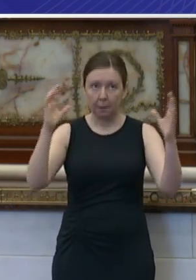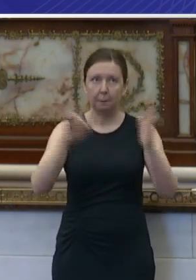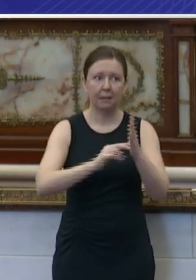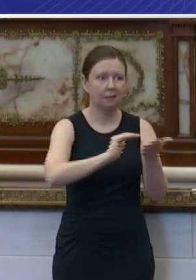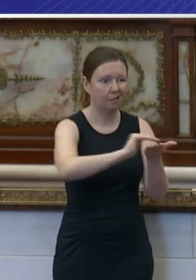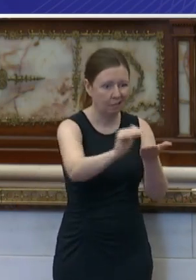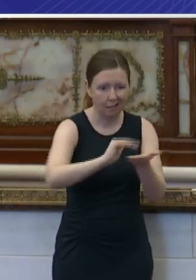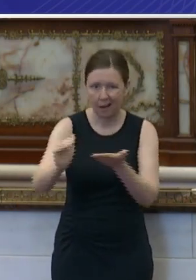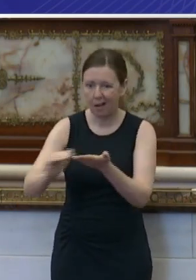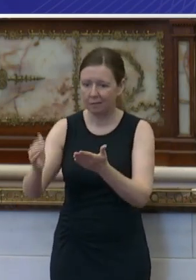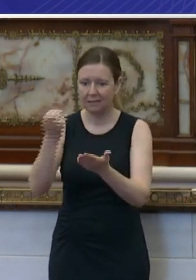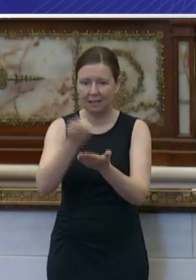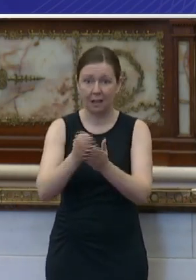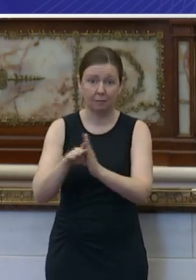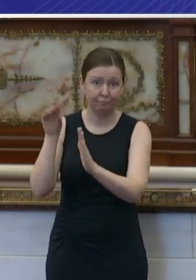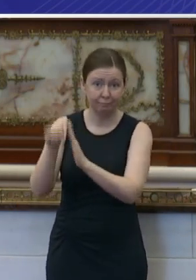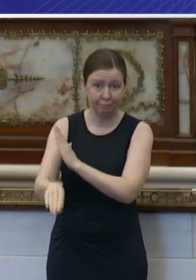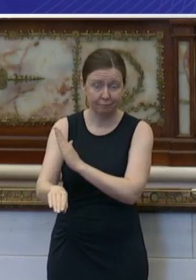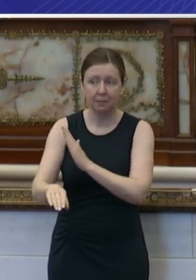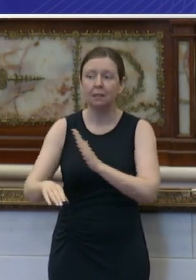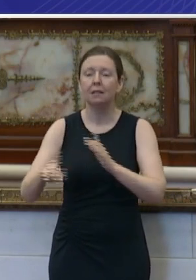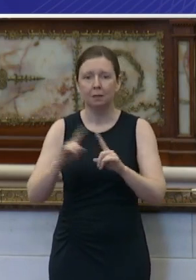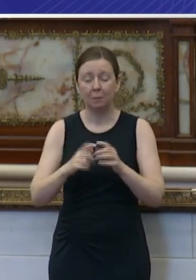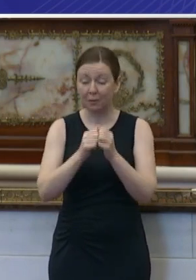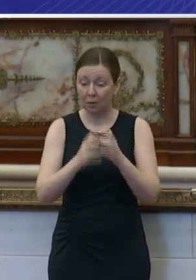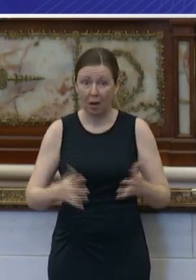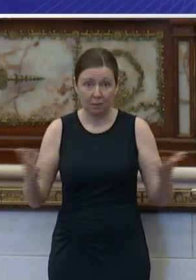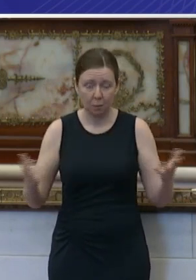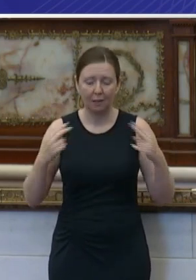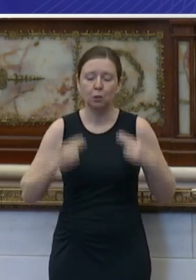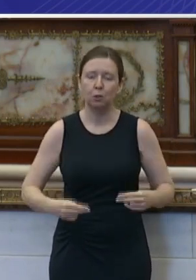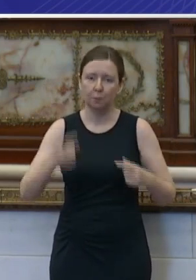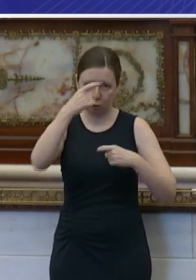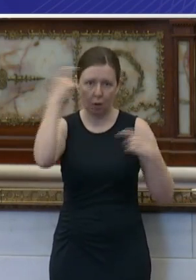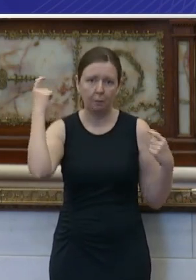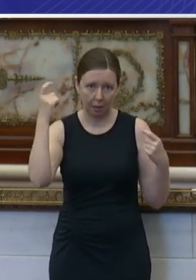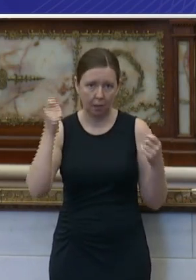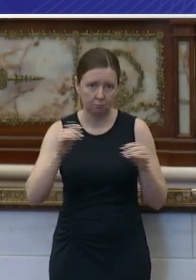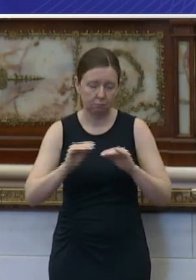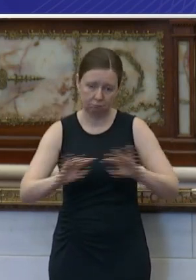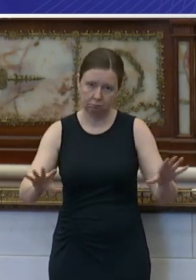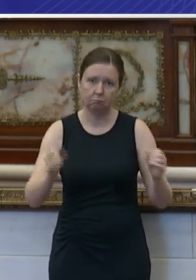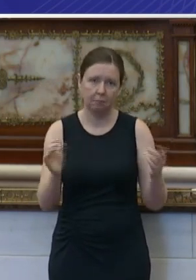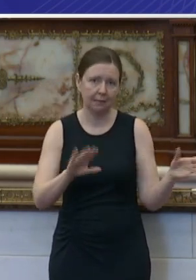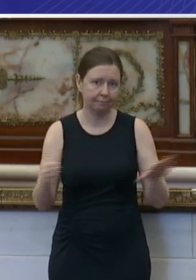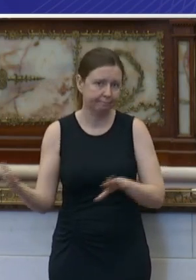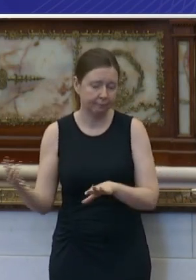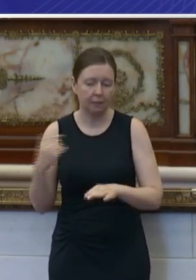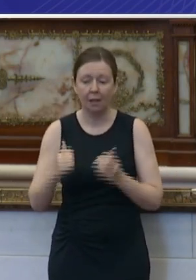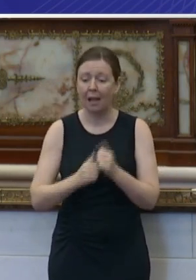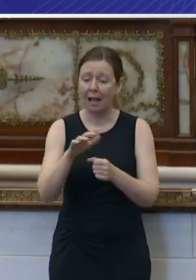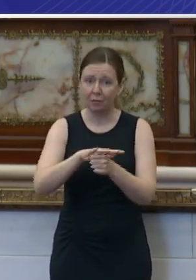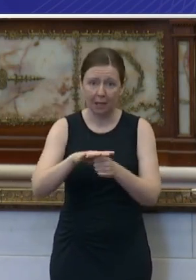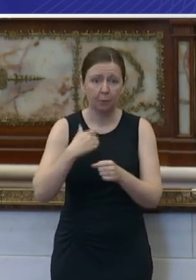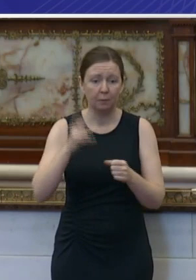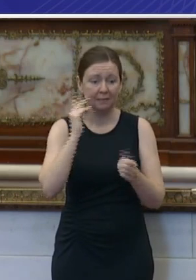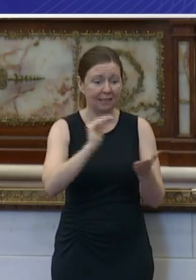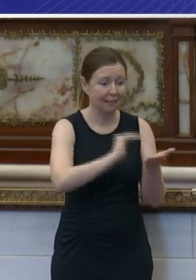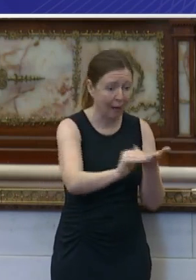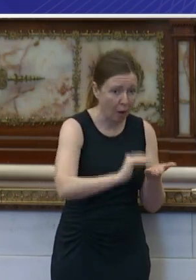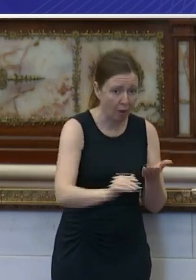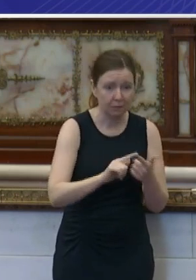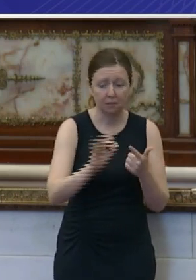a faltering economy, that glosses over the human trauma this epidemic has brought. In every neighborhood, we've seen layoffs, furloughs, and